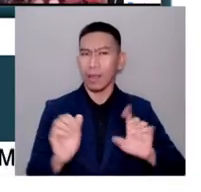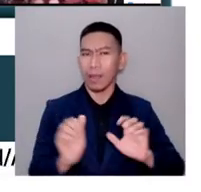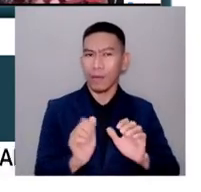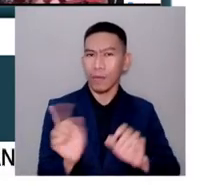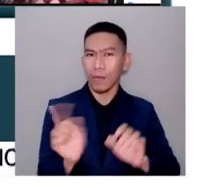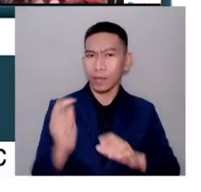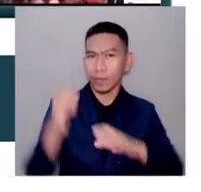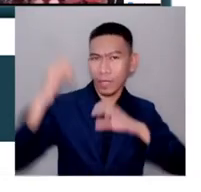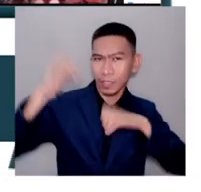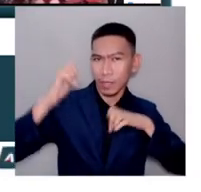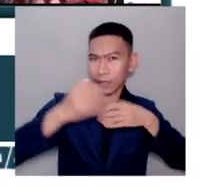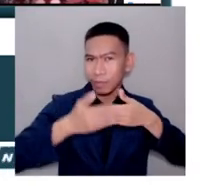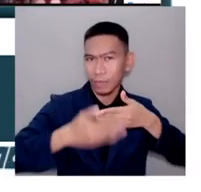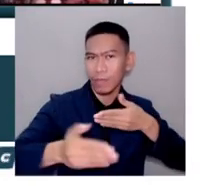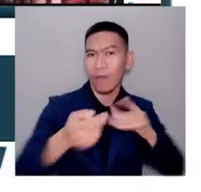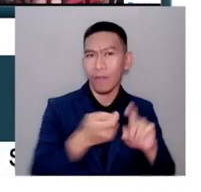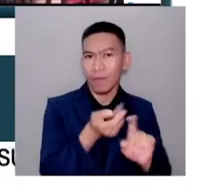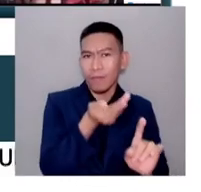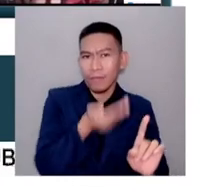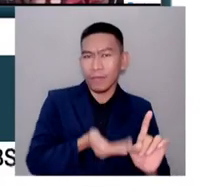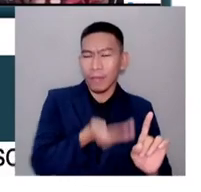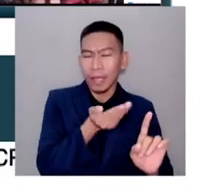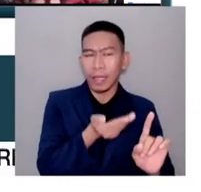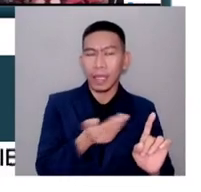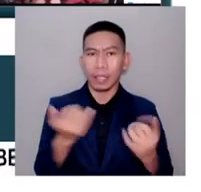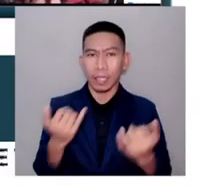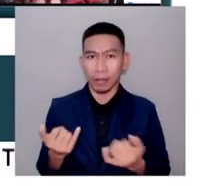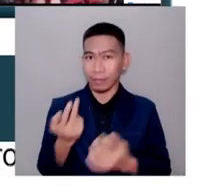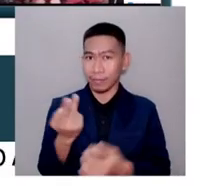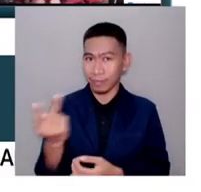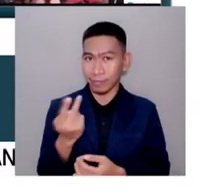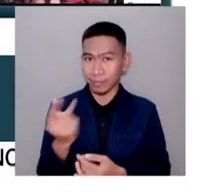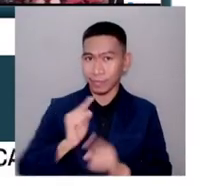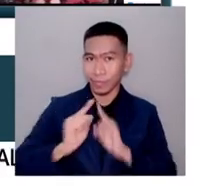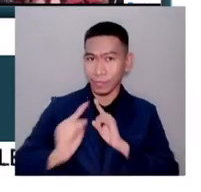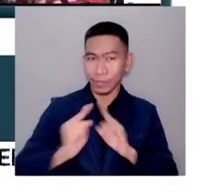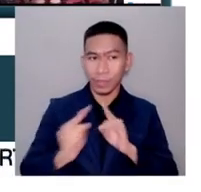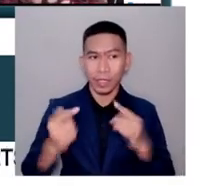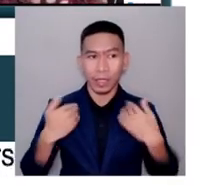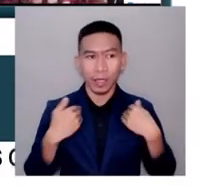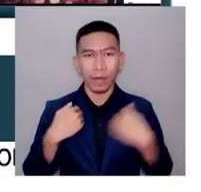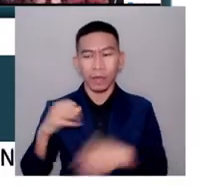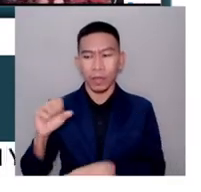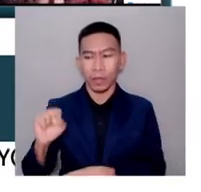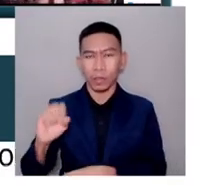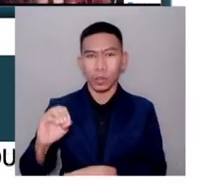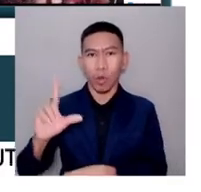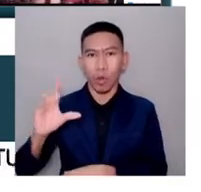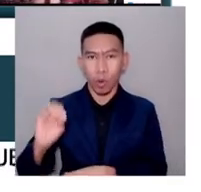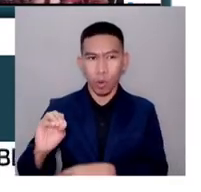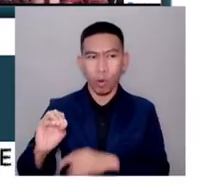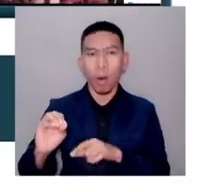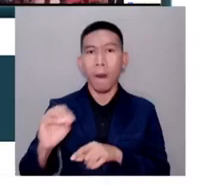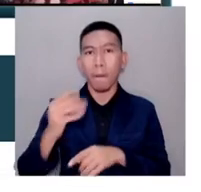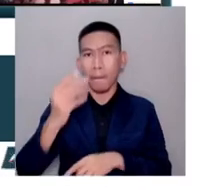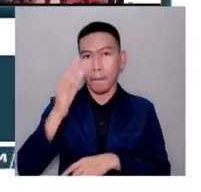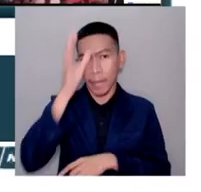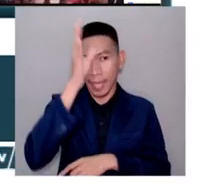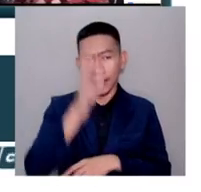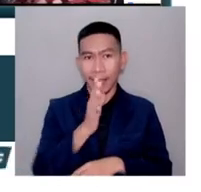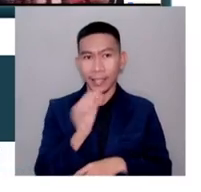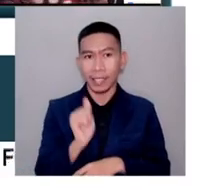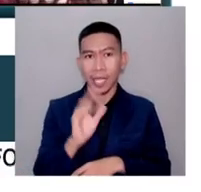we speak, an additional benefits to solo parents act has just now been signed into law by President